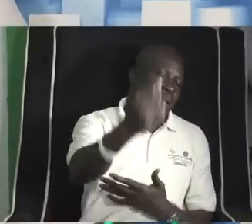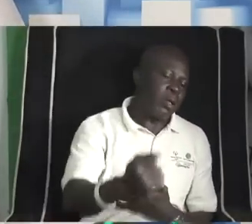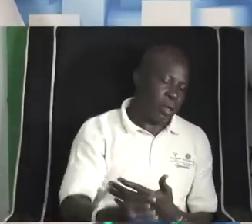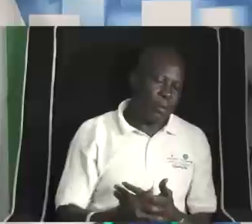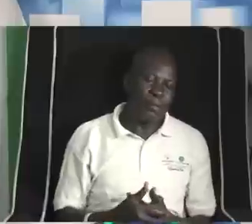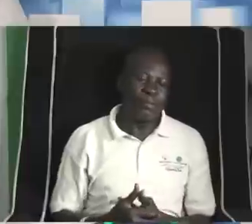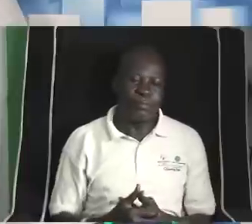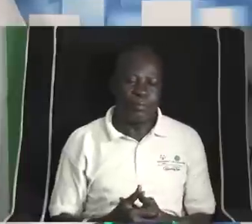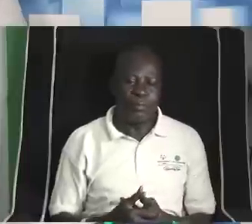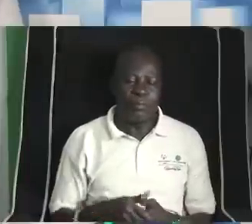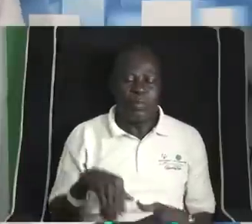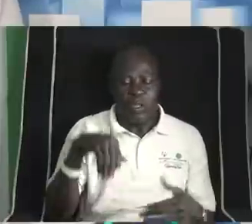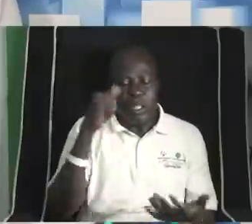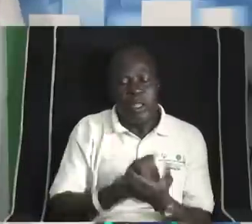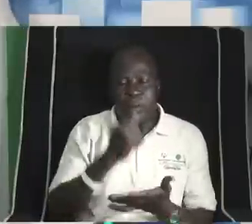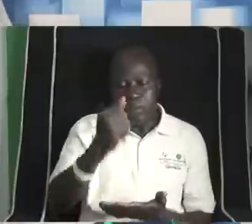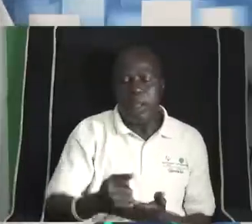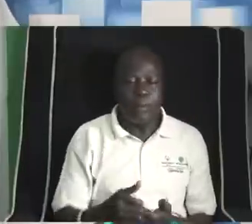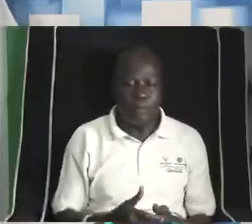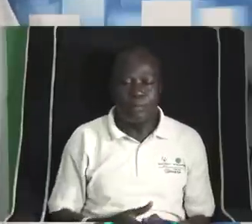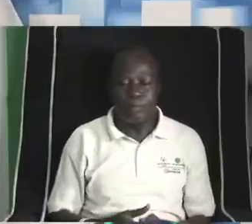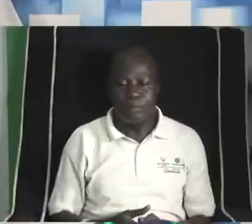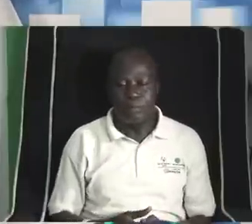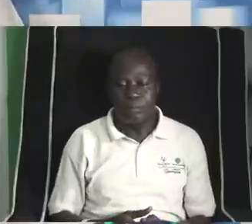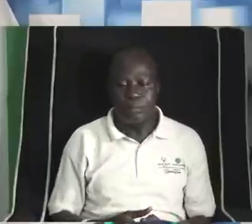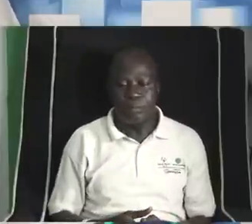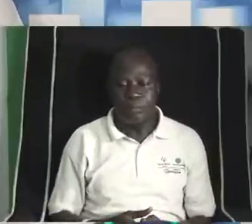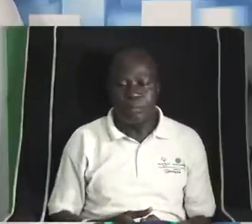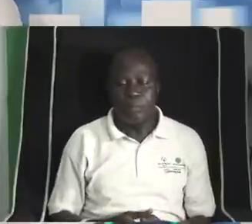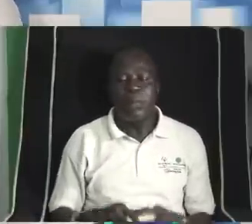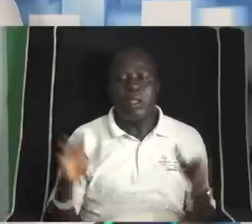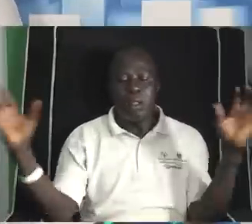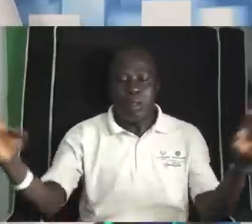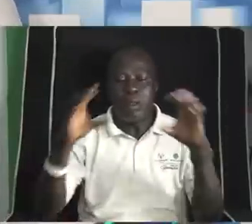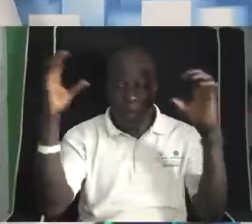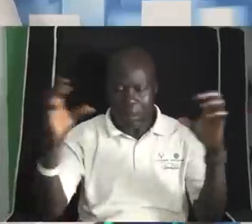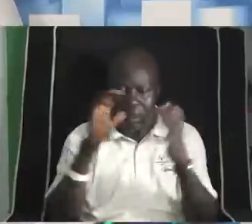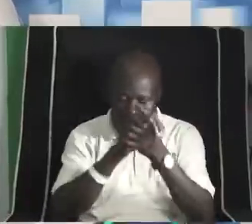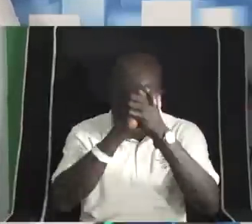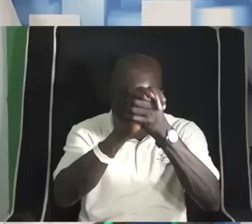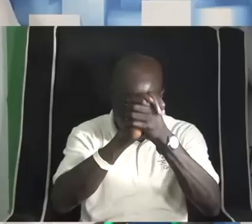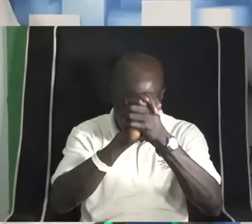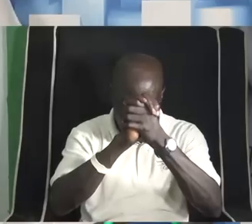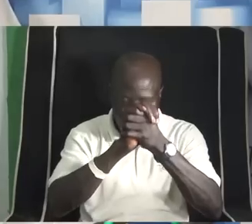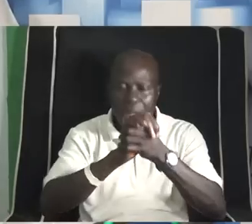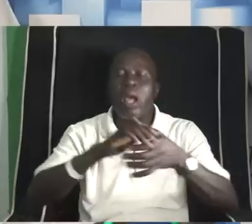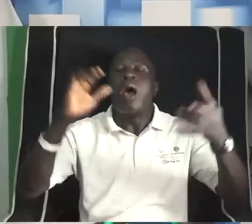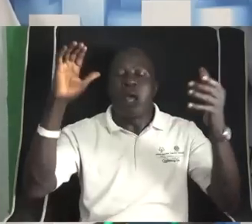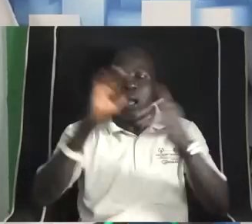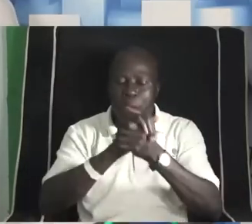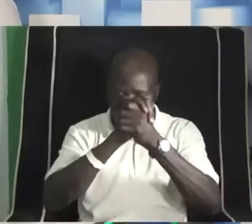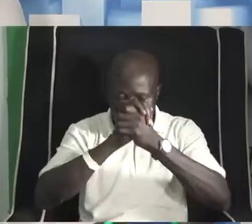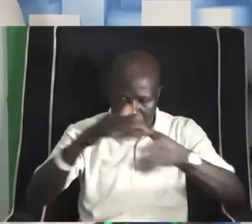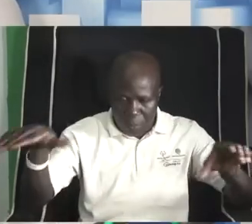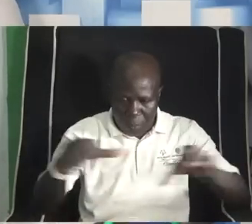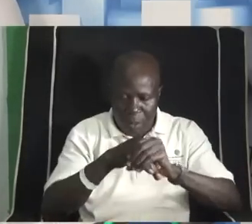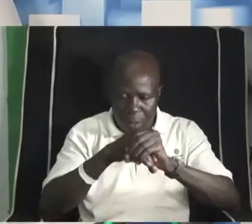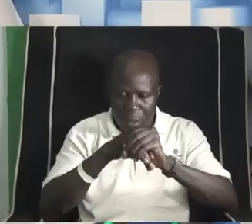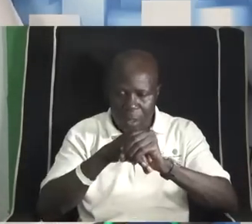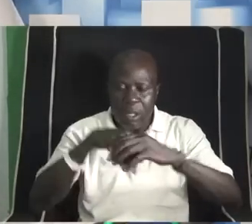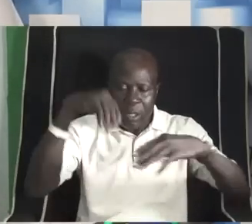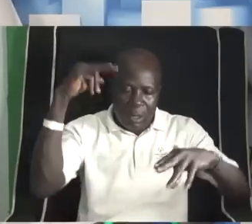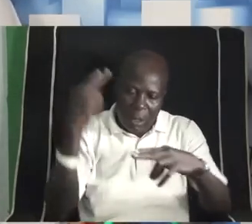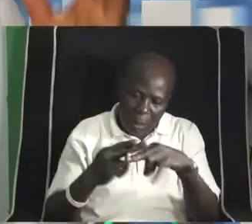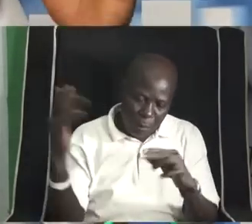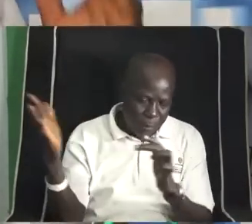Authority will send it out. You the therefore. It is well with you. Happy birthday. Joy be. And happy wedding anniversary. Yes,